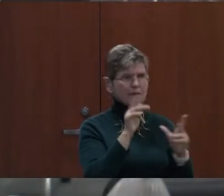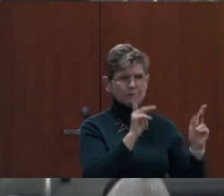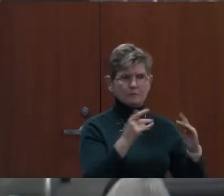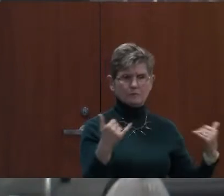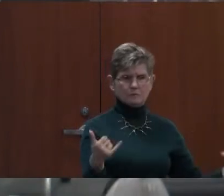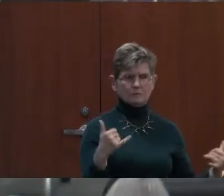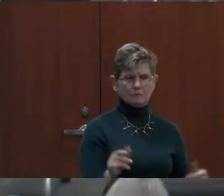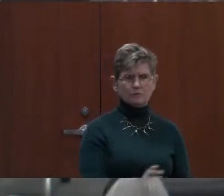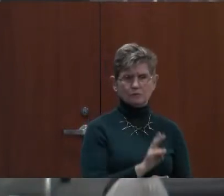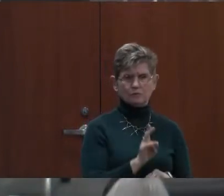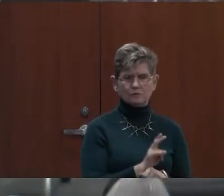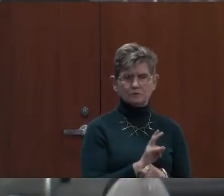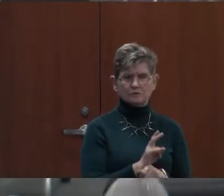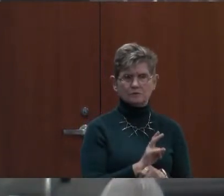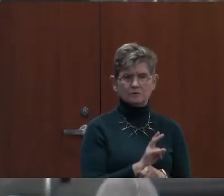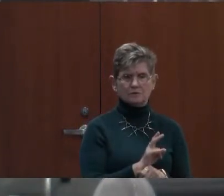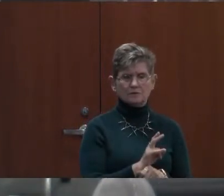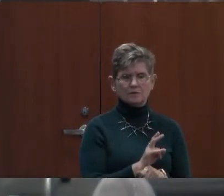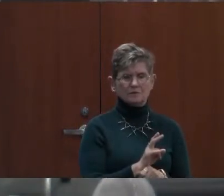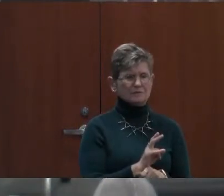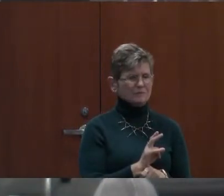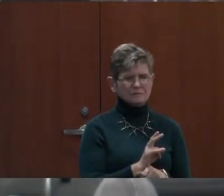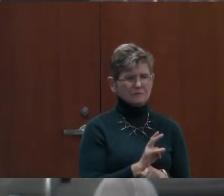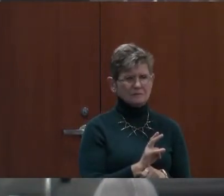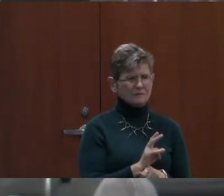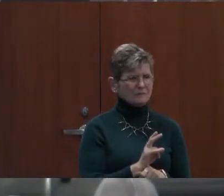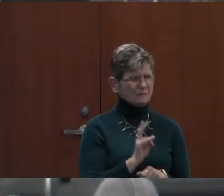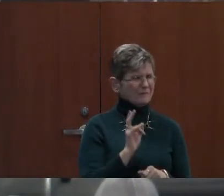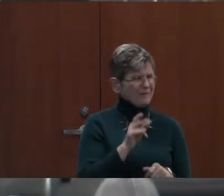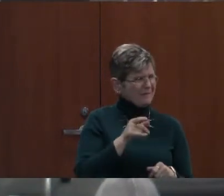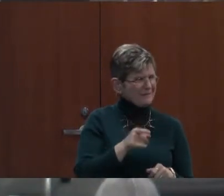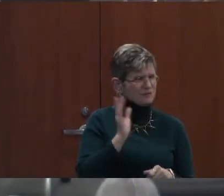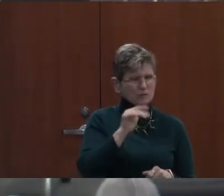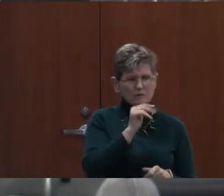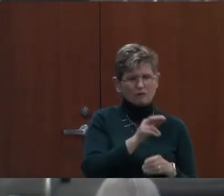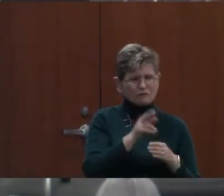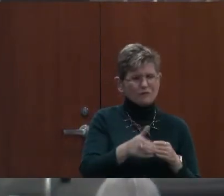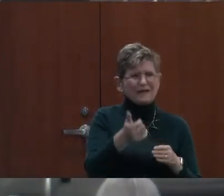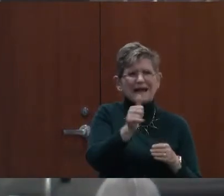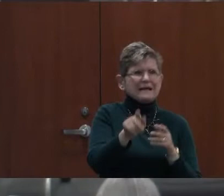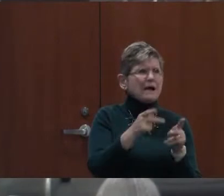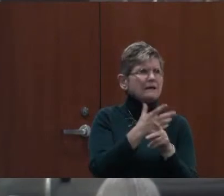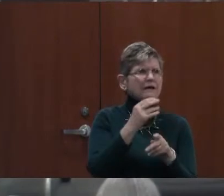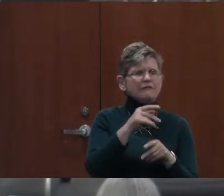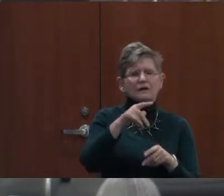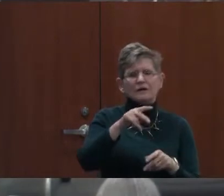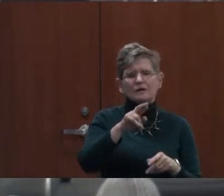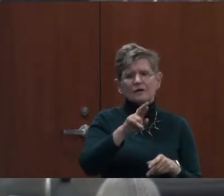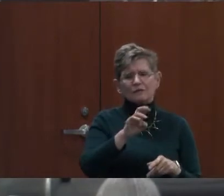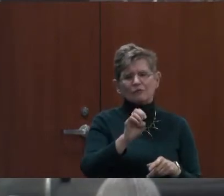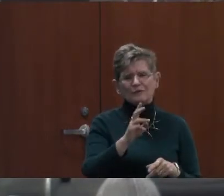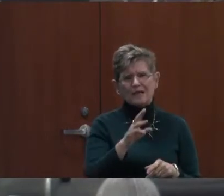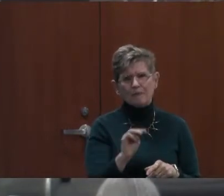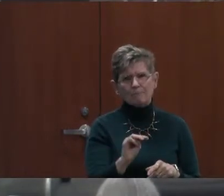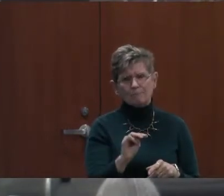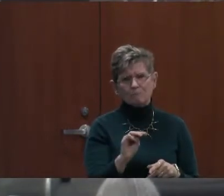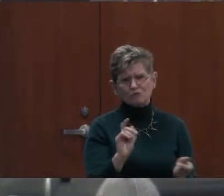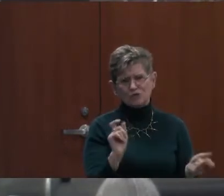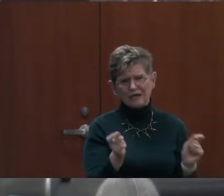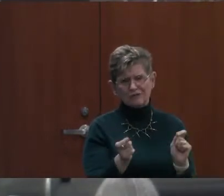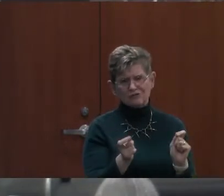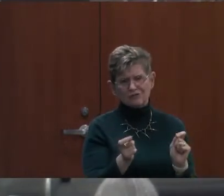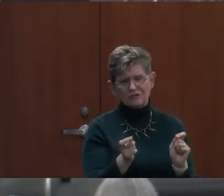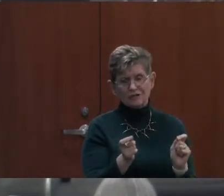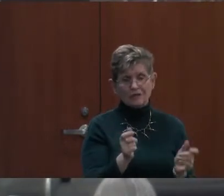So it doesn't look like it will result in any kind of a premium change. We actually have lower